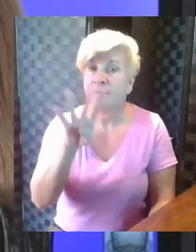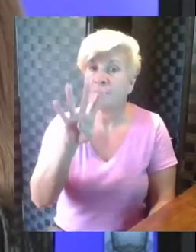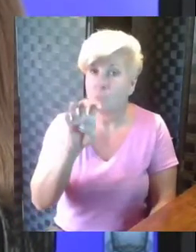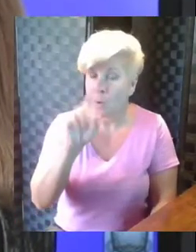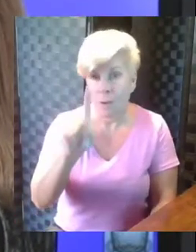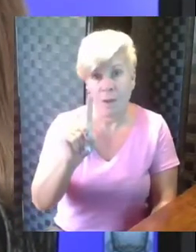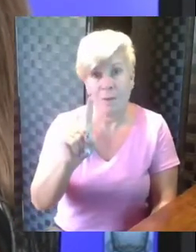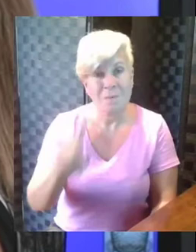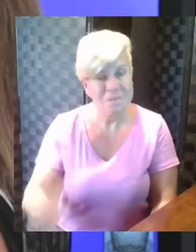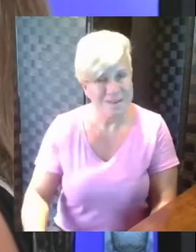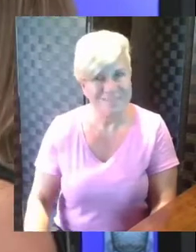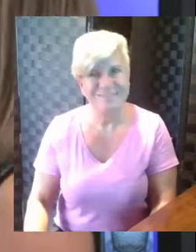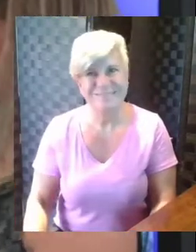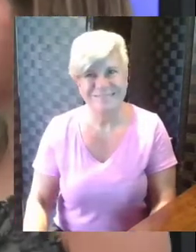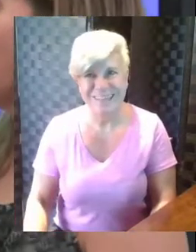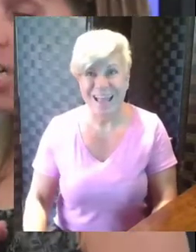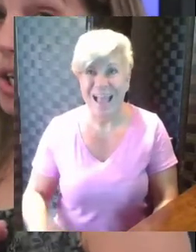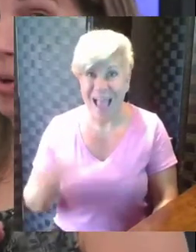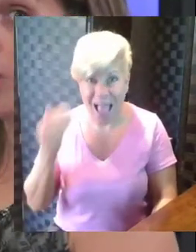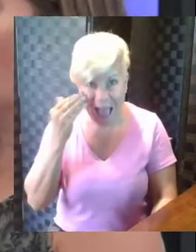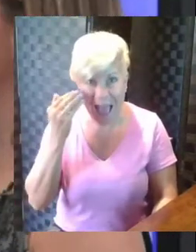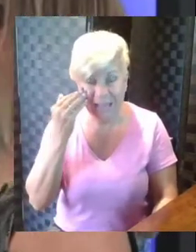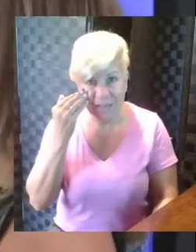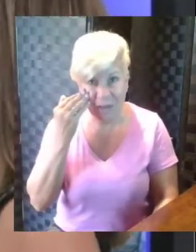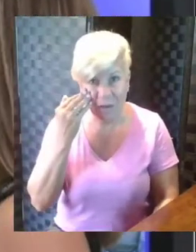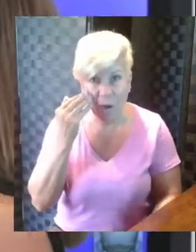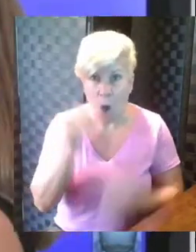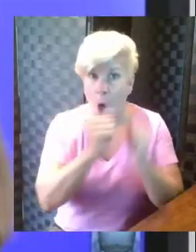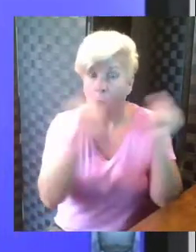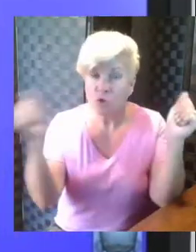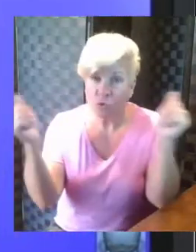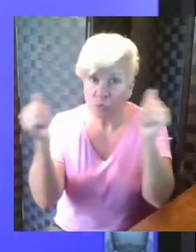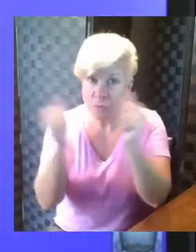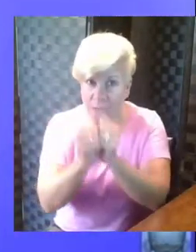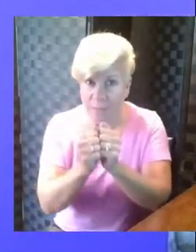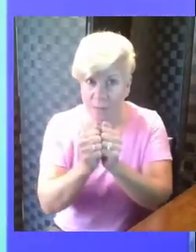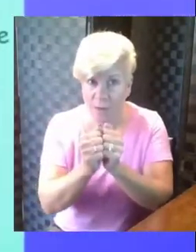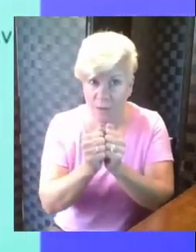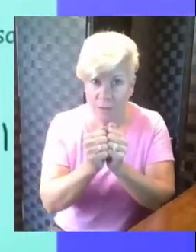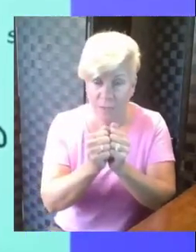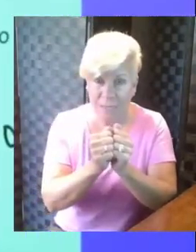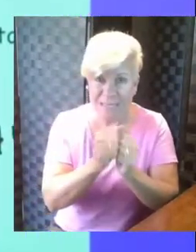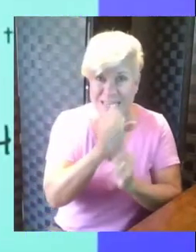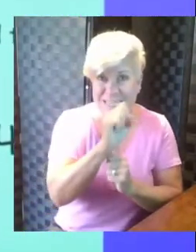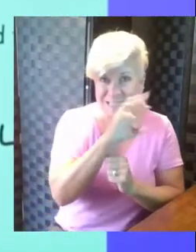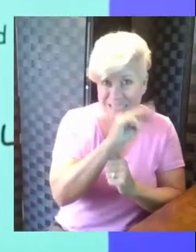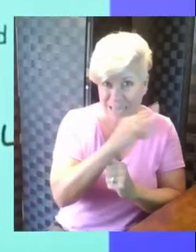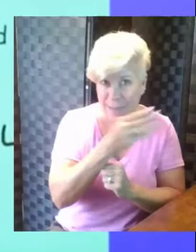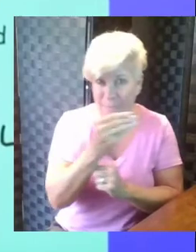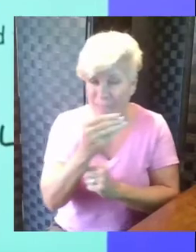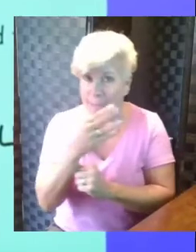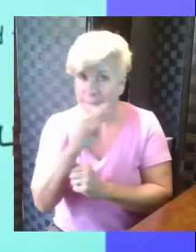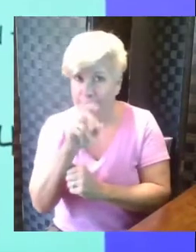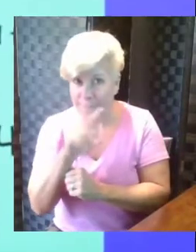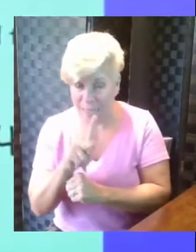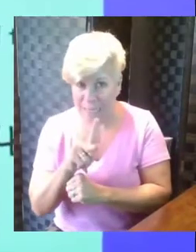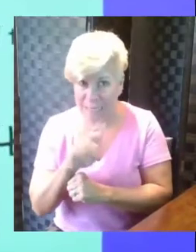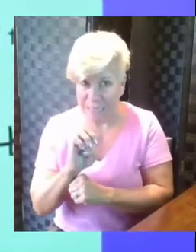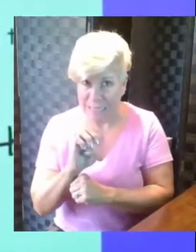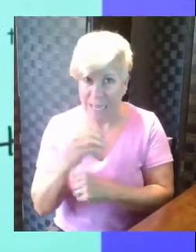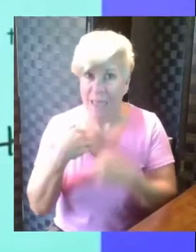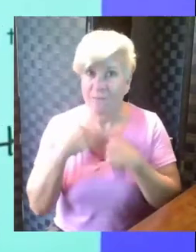is 401. So I know that all together, Sam and Mike